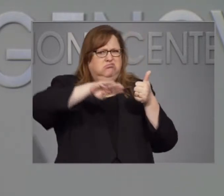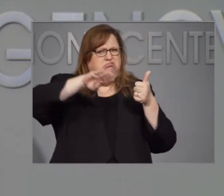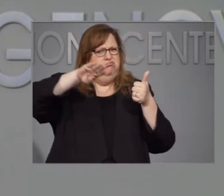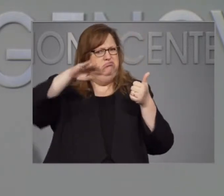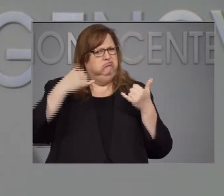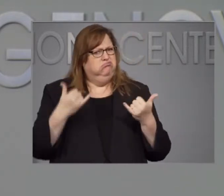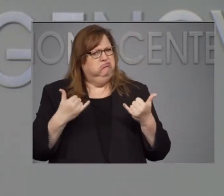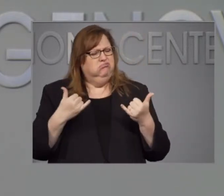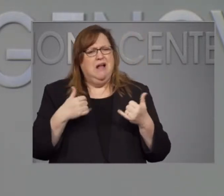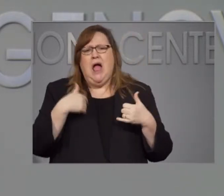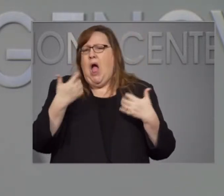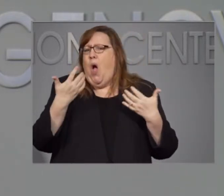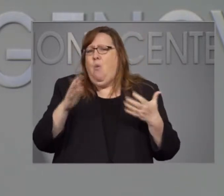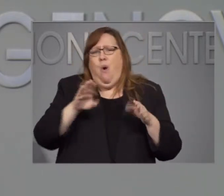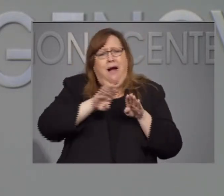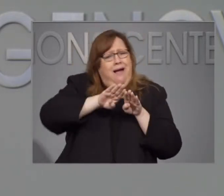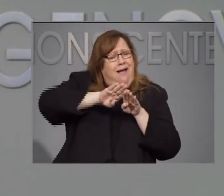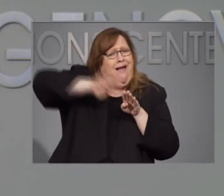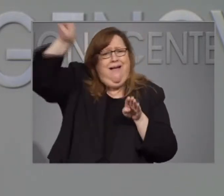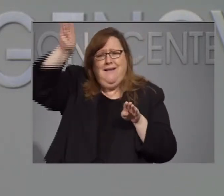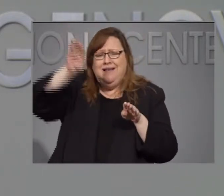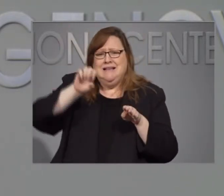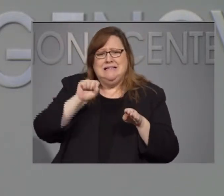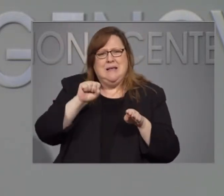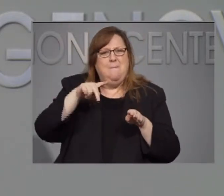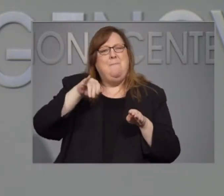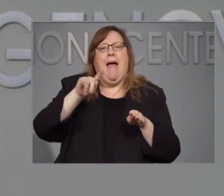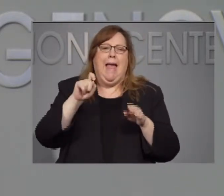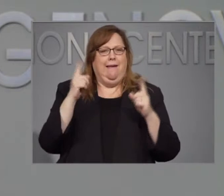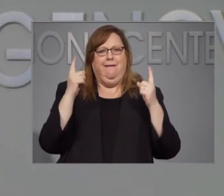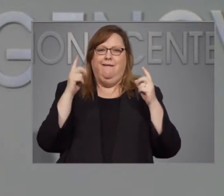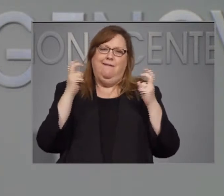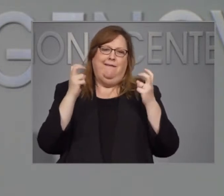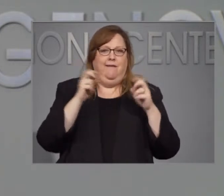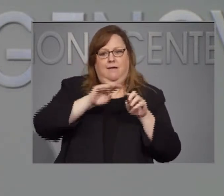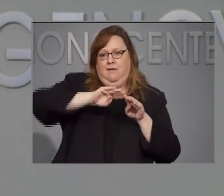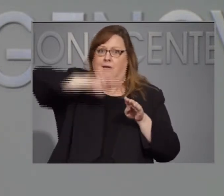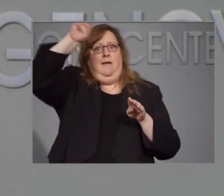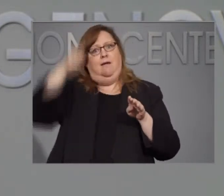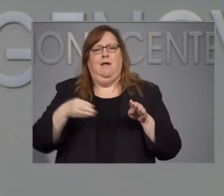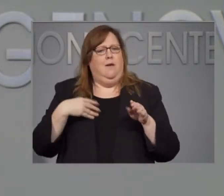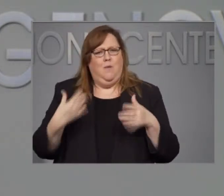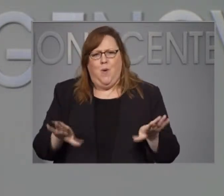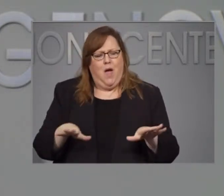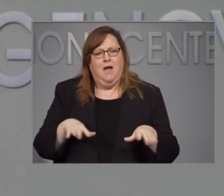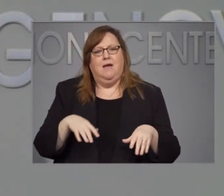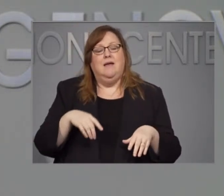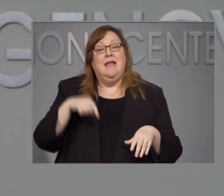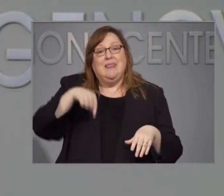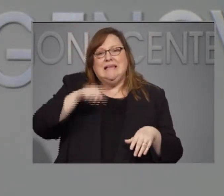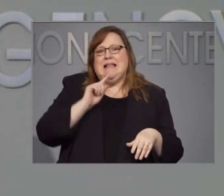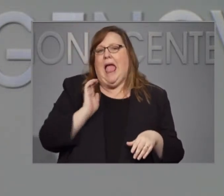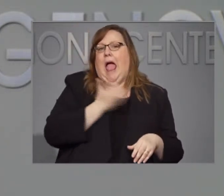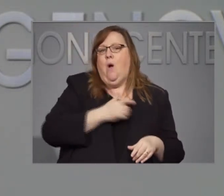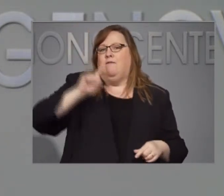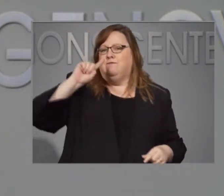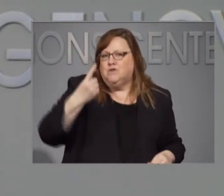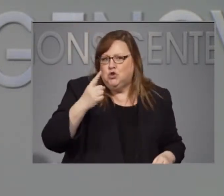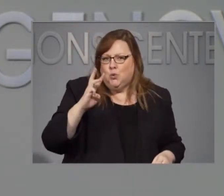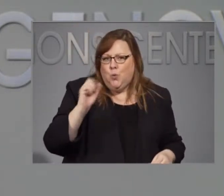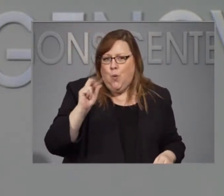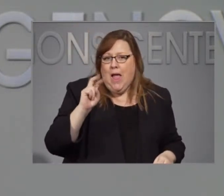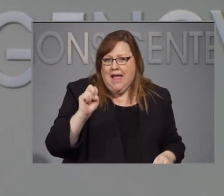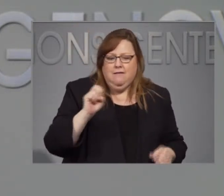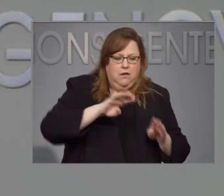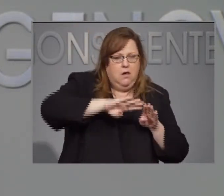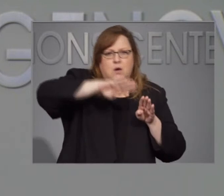want to see a spike or a surge. There are things that we can do to prevent it. So this isn't a second wave. This for us is a first. And I think it